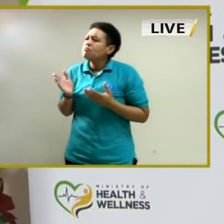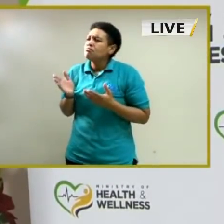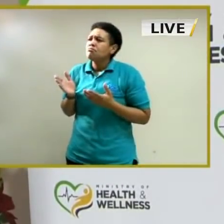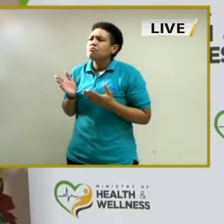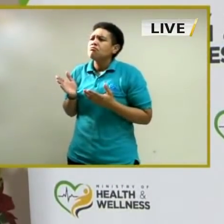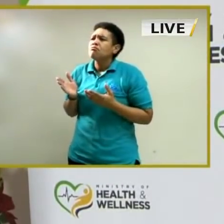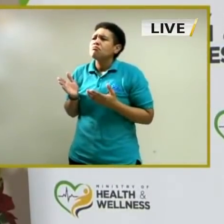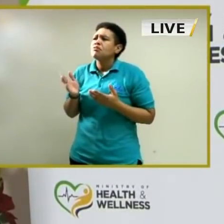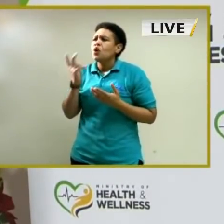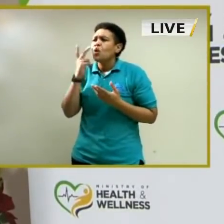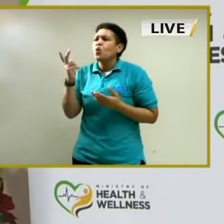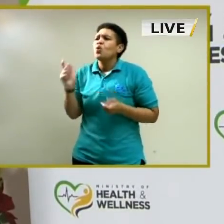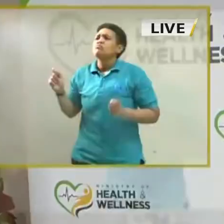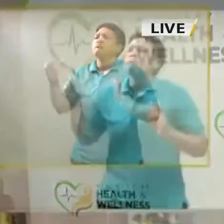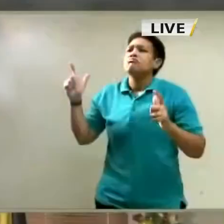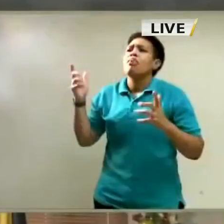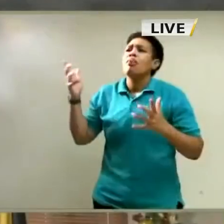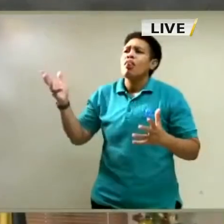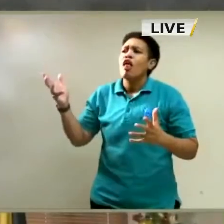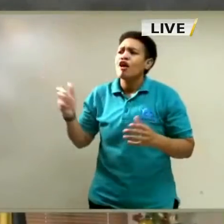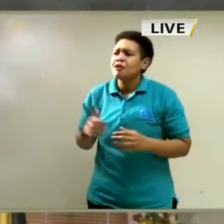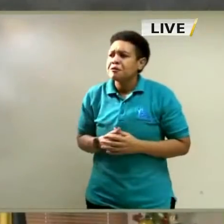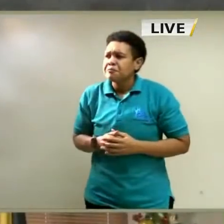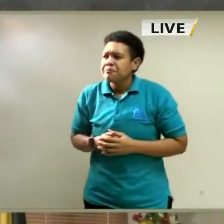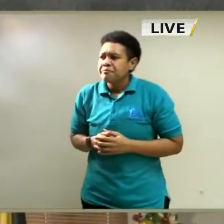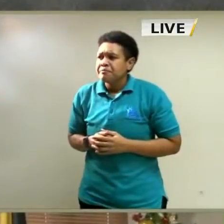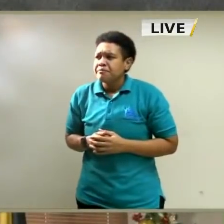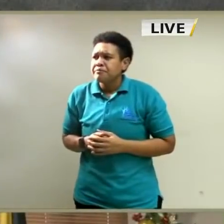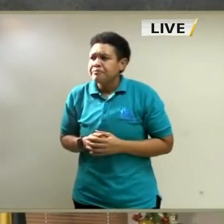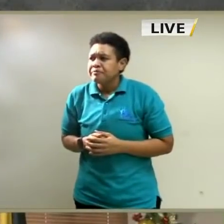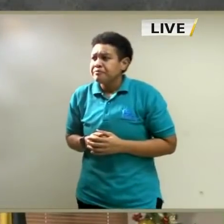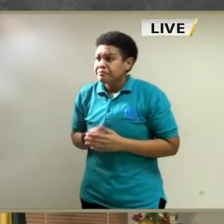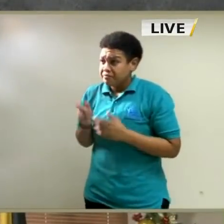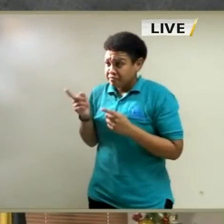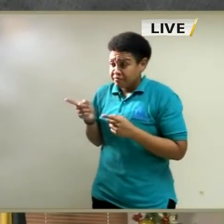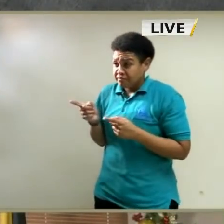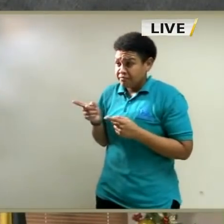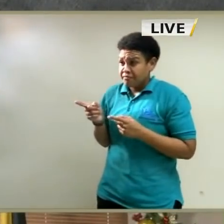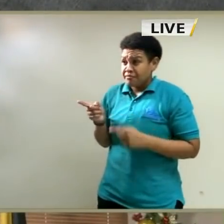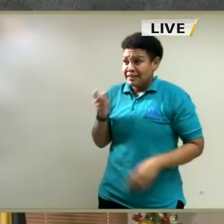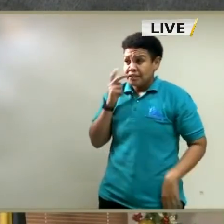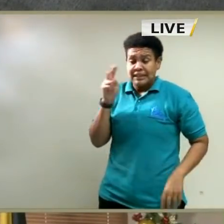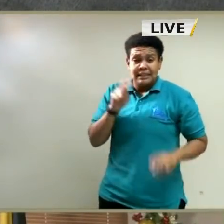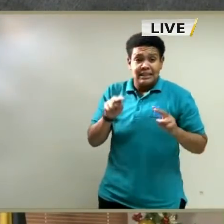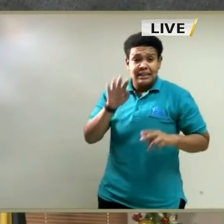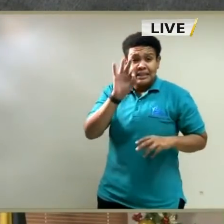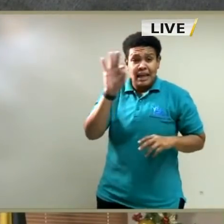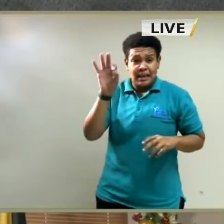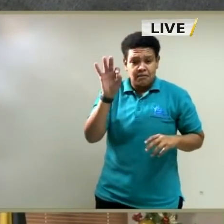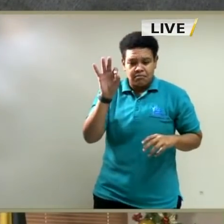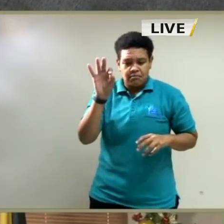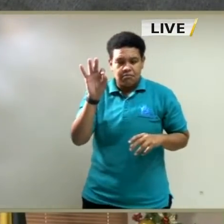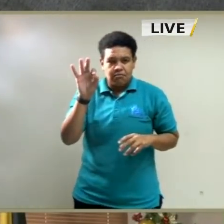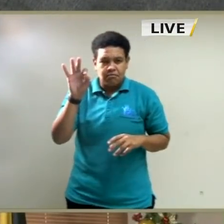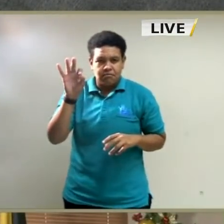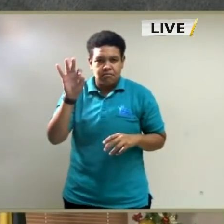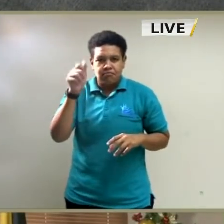situation we have today. We identified 99 new cases yesterday